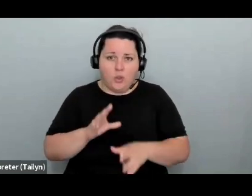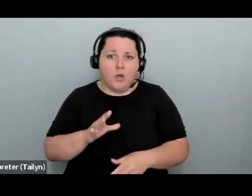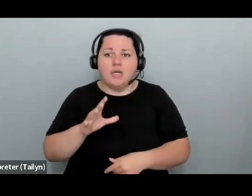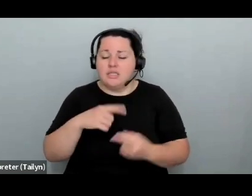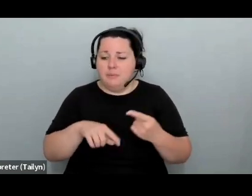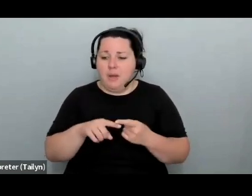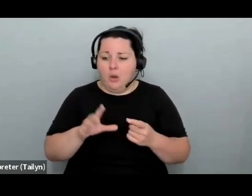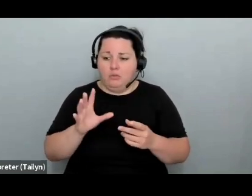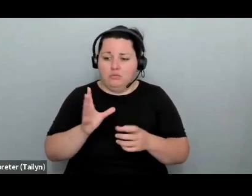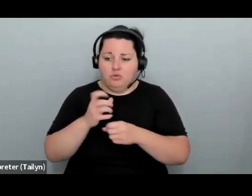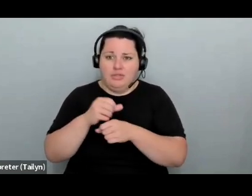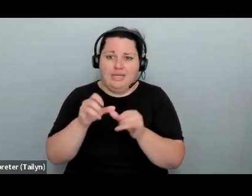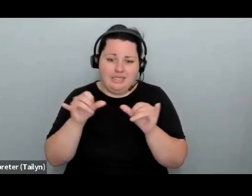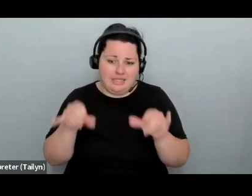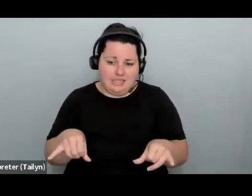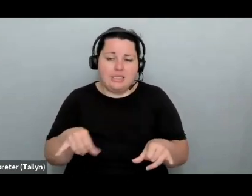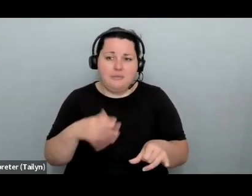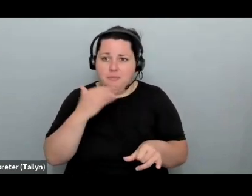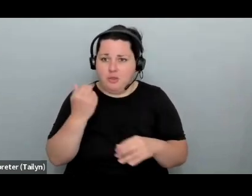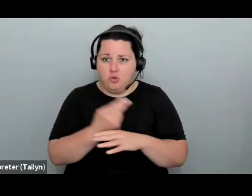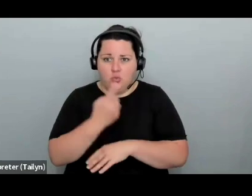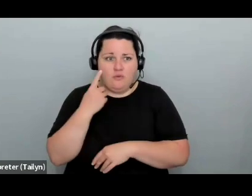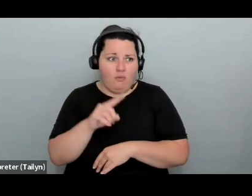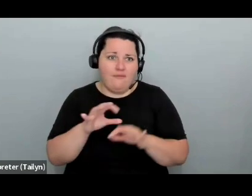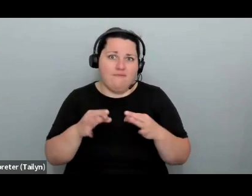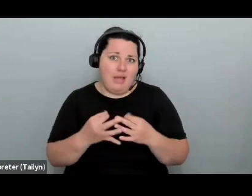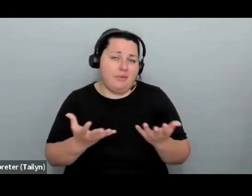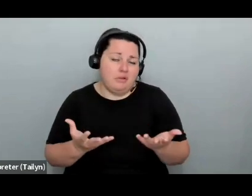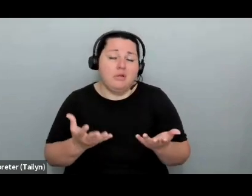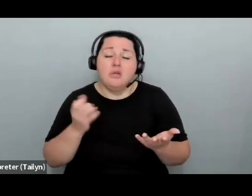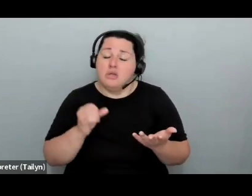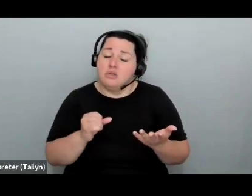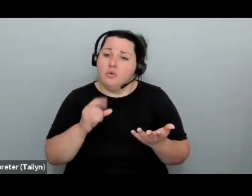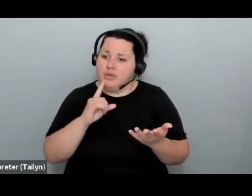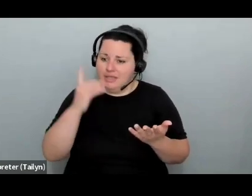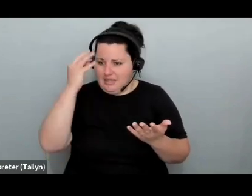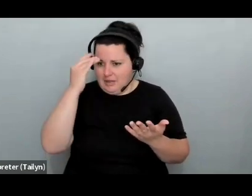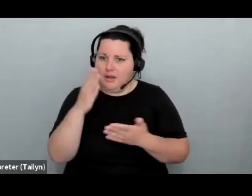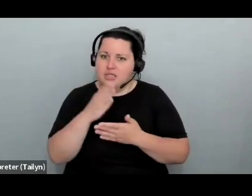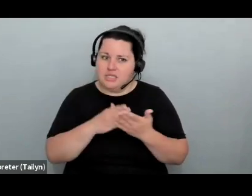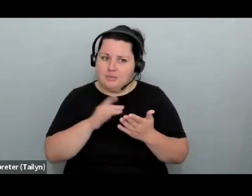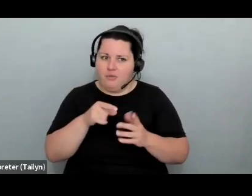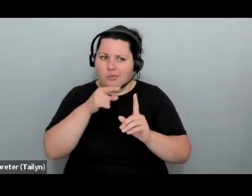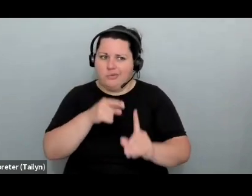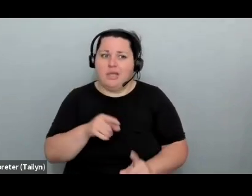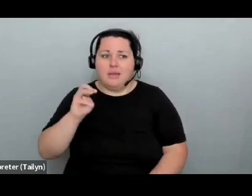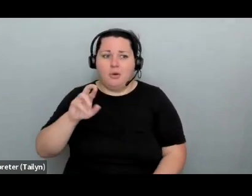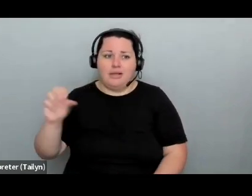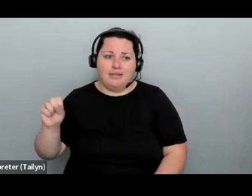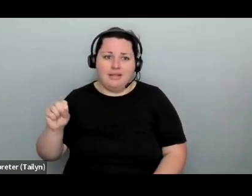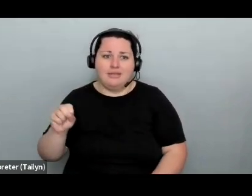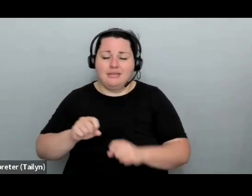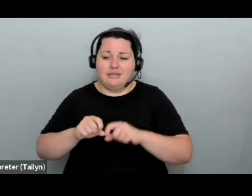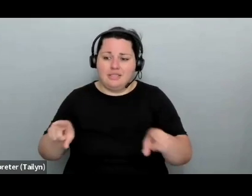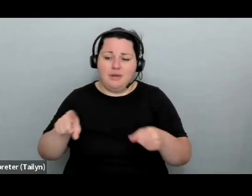about creating a system that is best utilized for needs of families. So really think about some of the bullet points. MRSS dispatch to